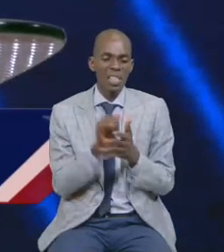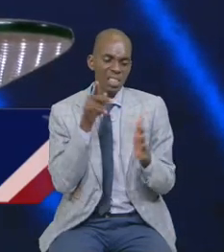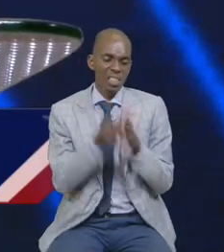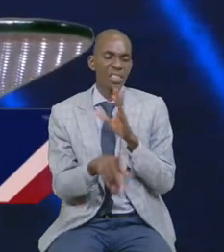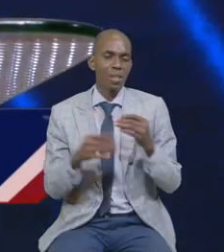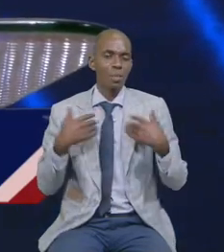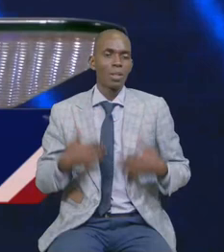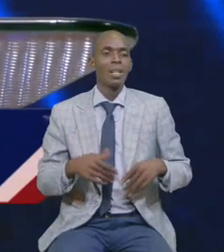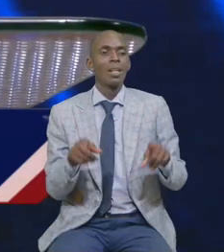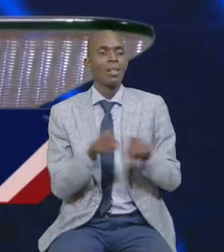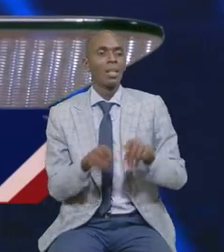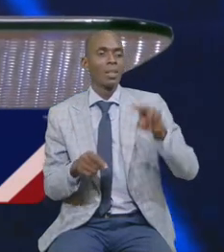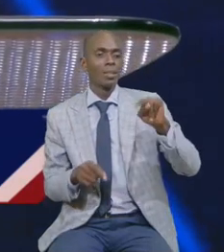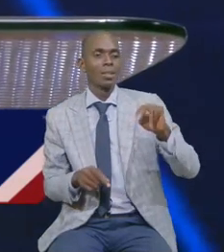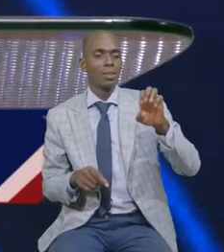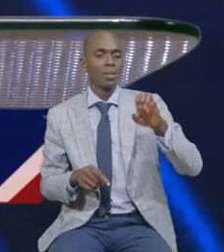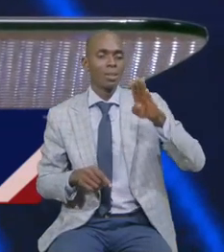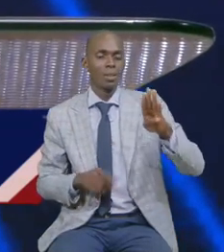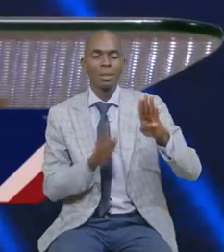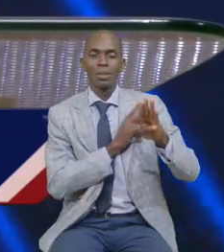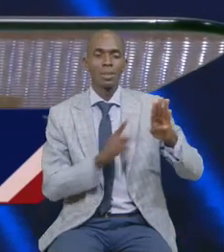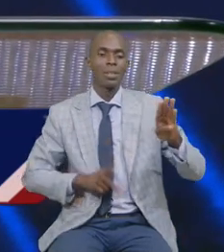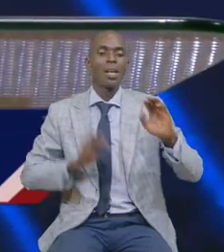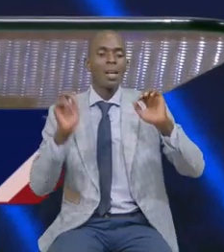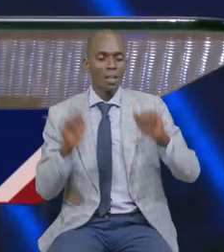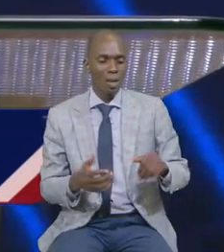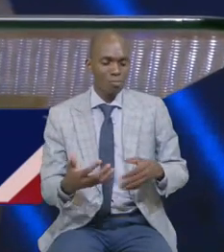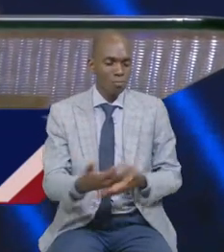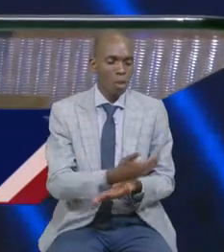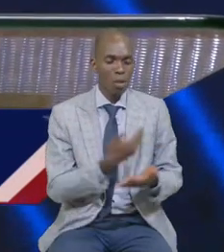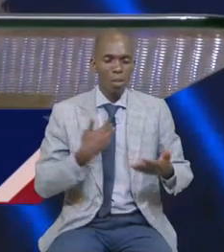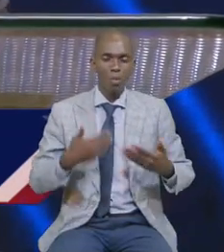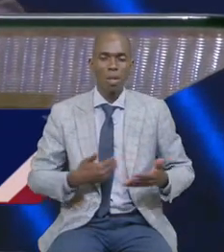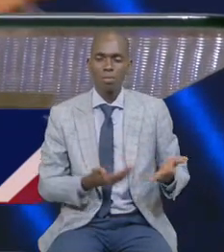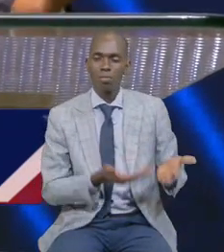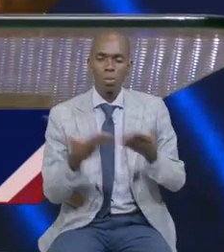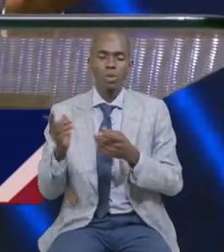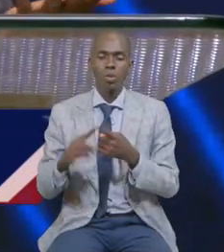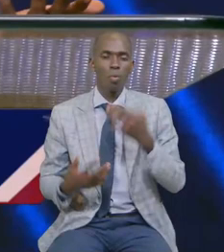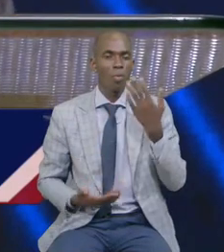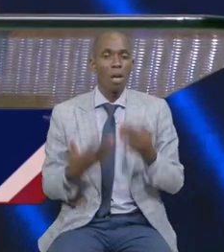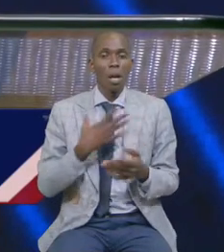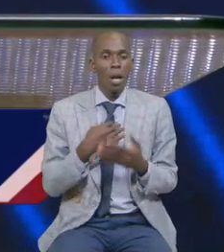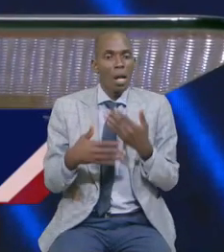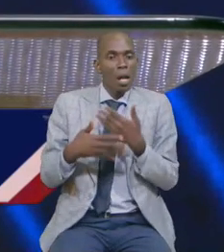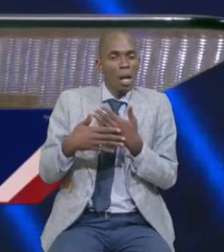name he could throw the body into a fire and after that have no